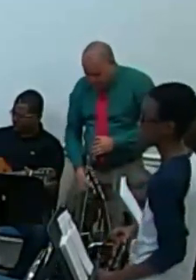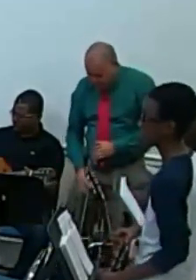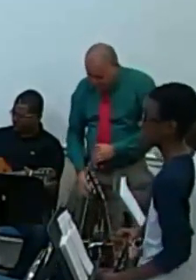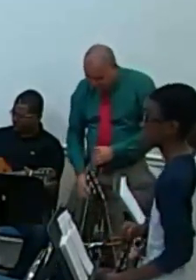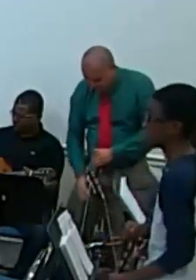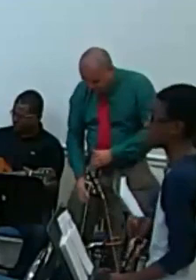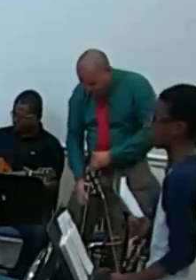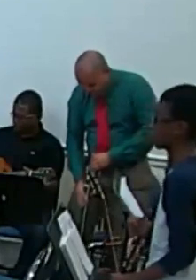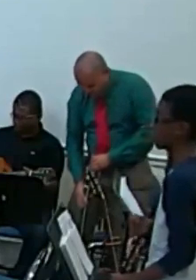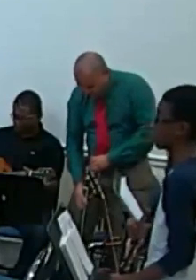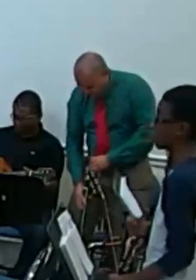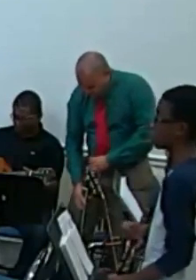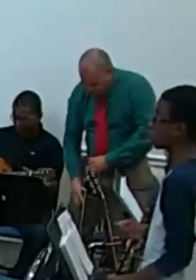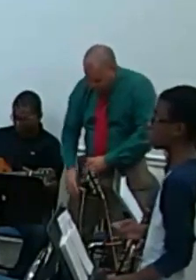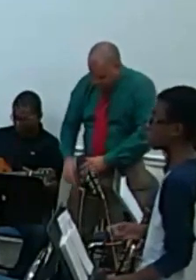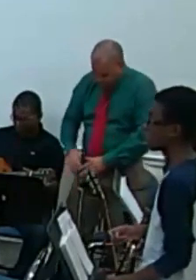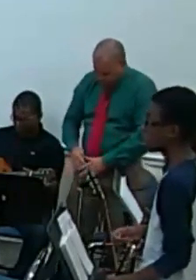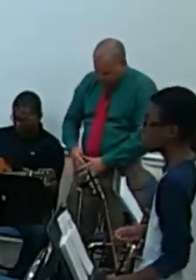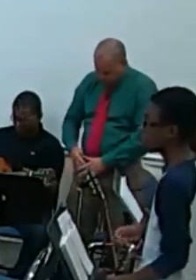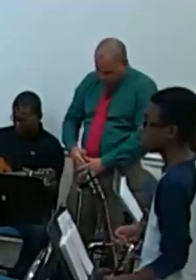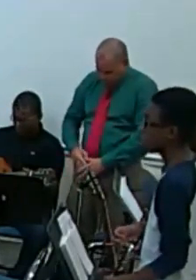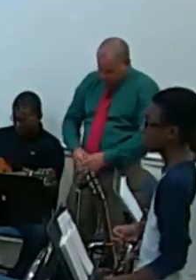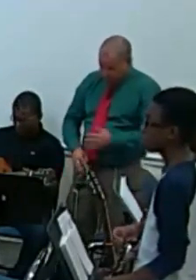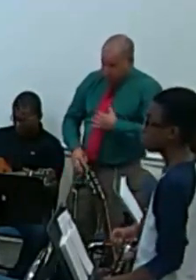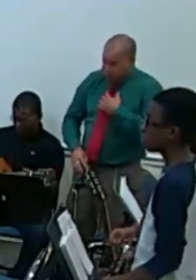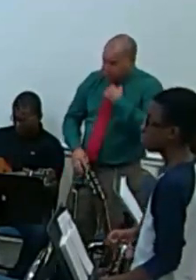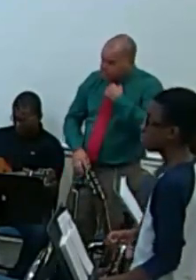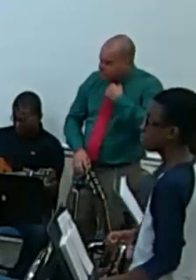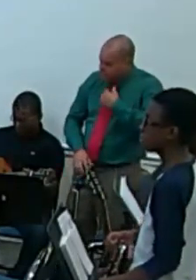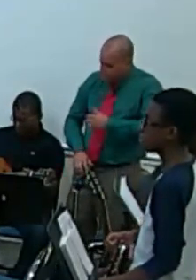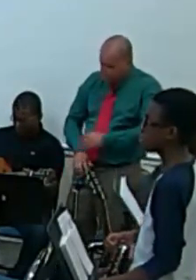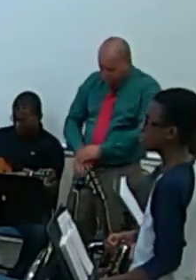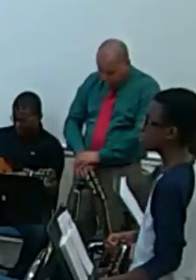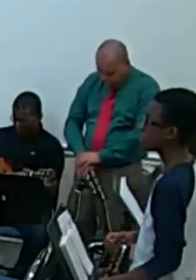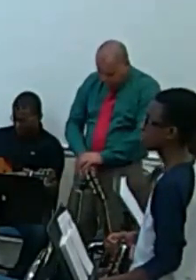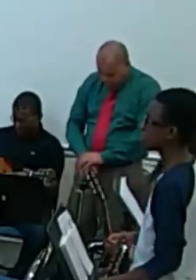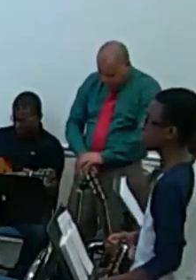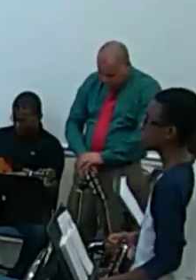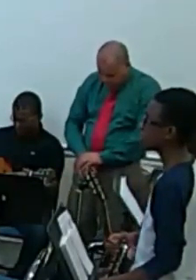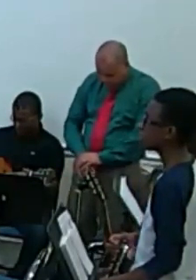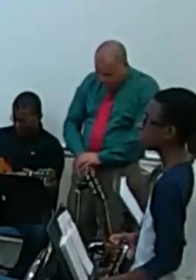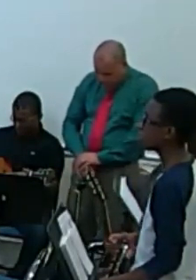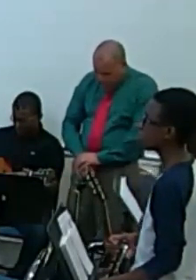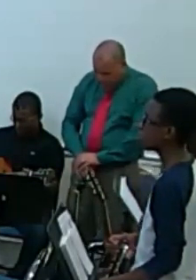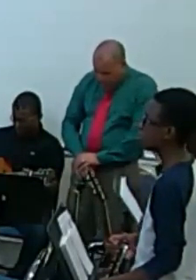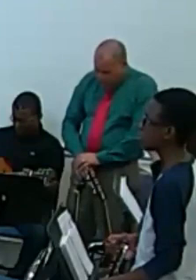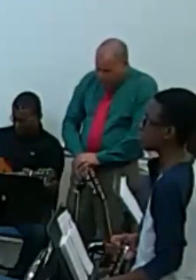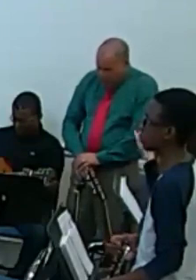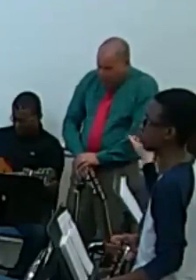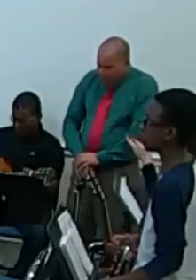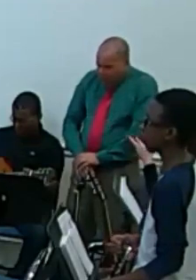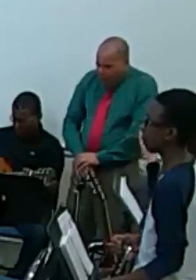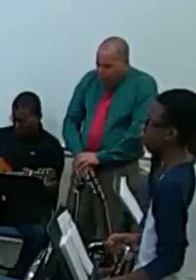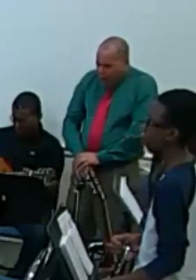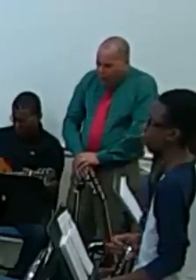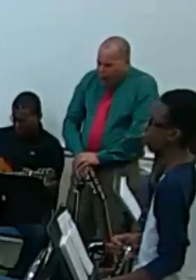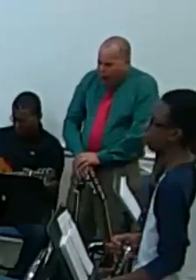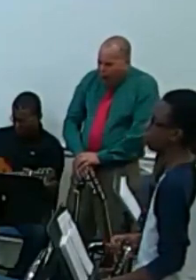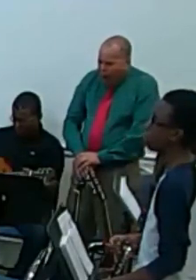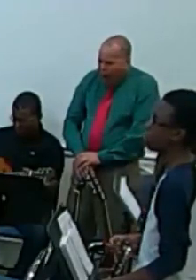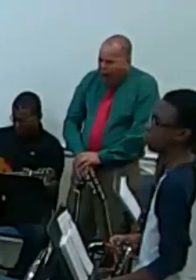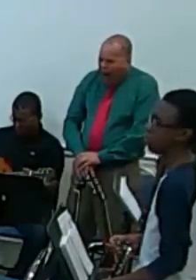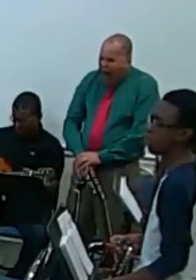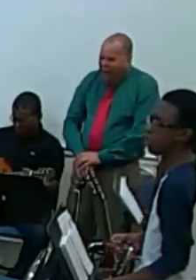We're praising for the power that is in the blood of Jesus has opened up our spiritual eyes. That's why I want to praise you,